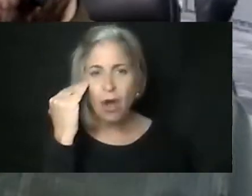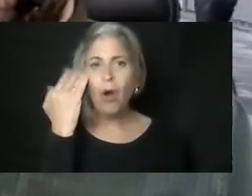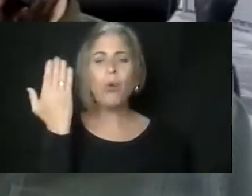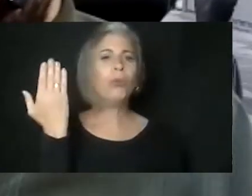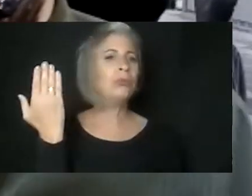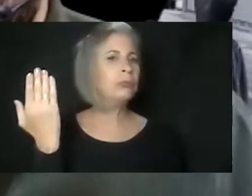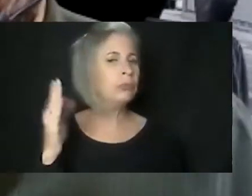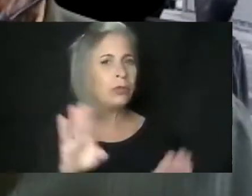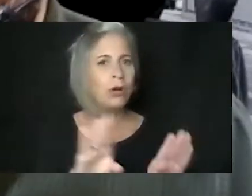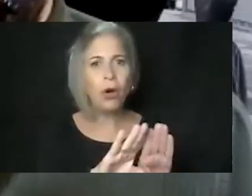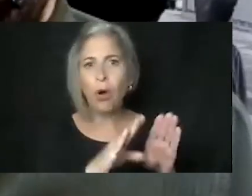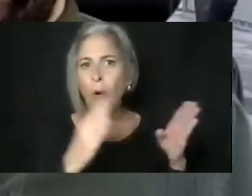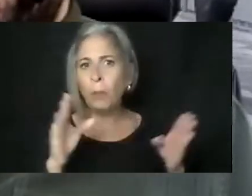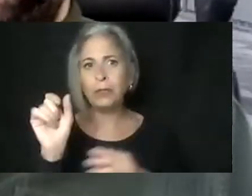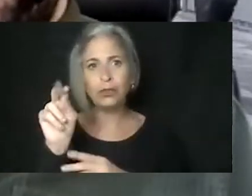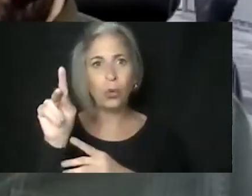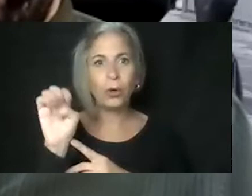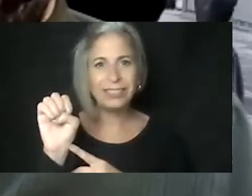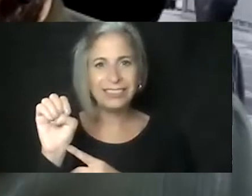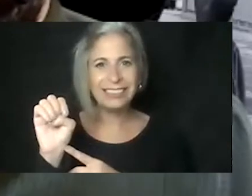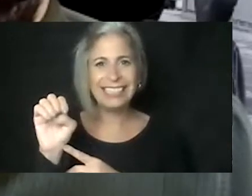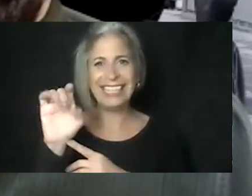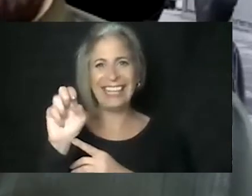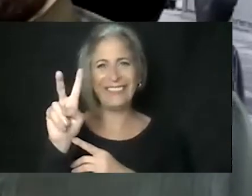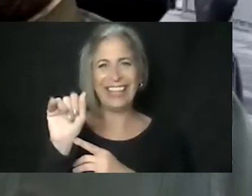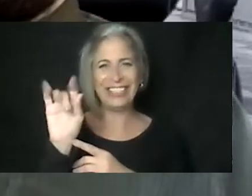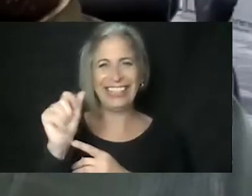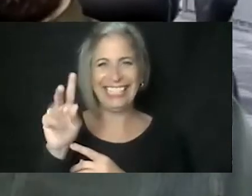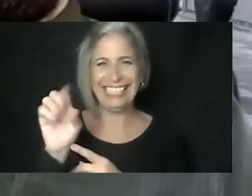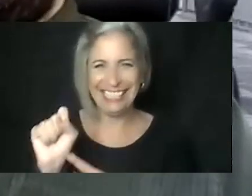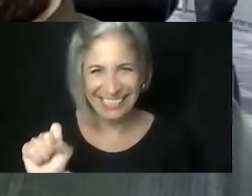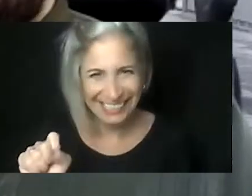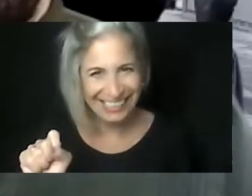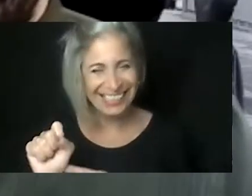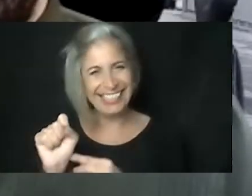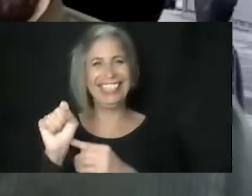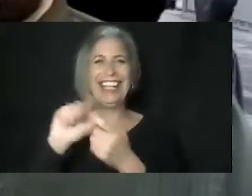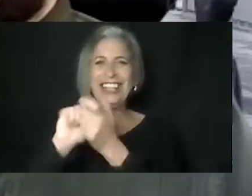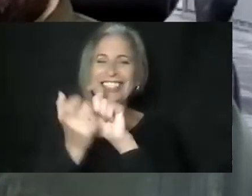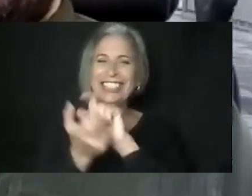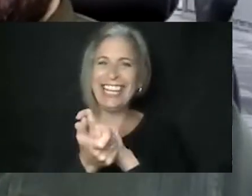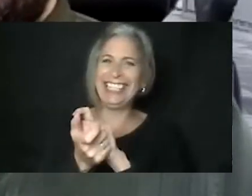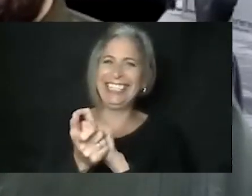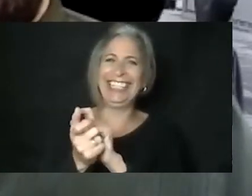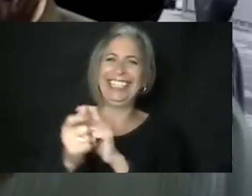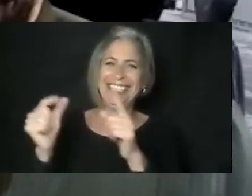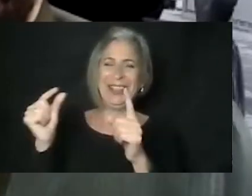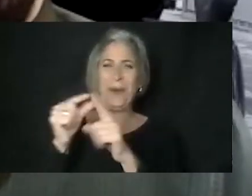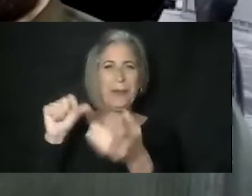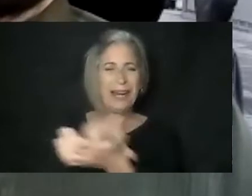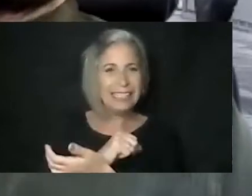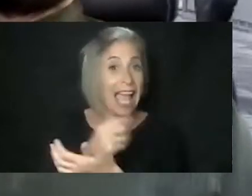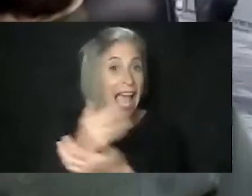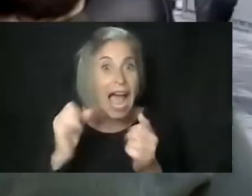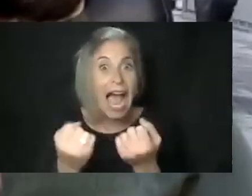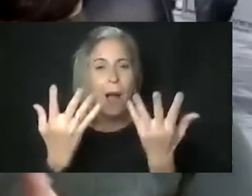source accessibility evangelists often kind of think of when I make an accessibility change to WordPress or Drupal, think of how many